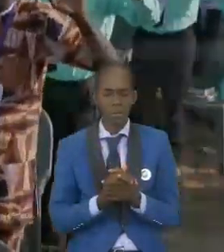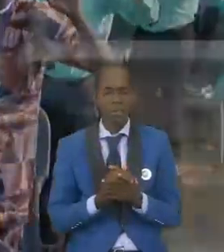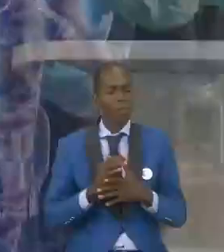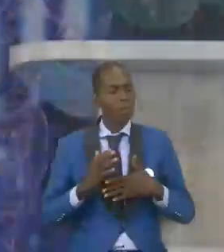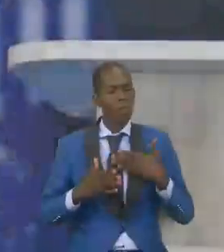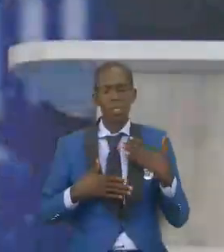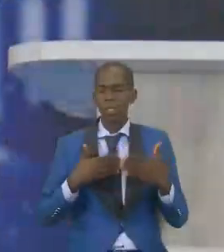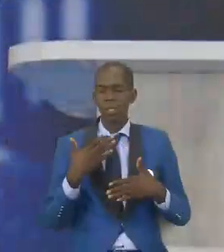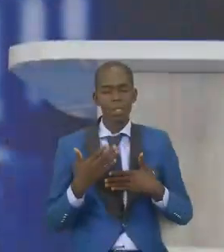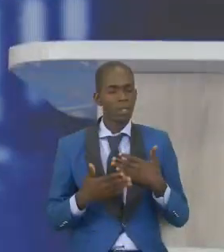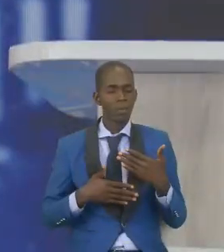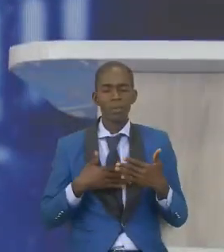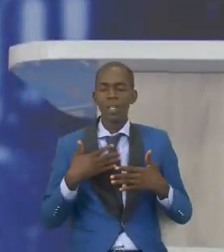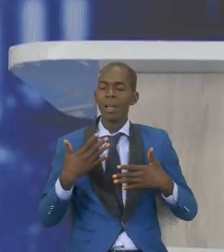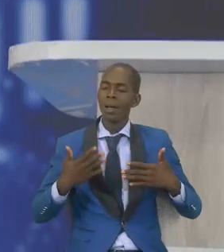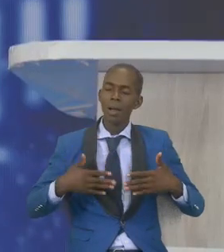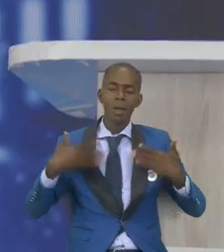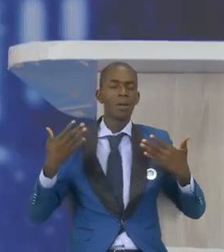Joy. Happiness.